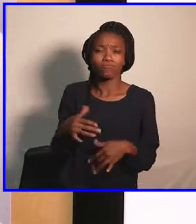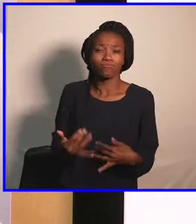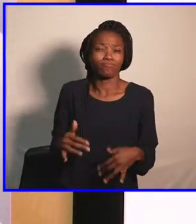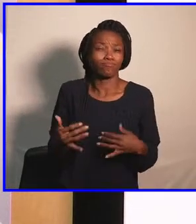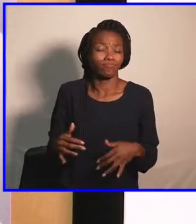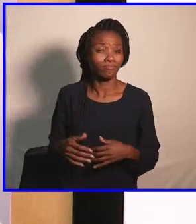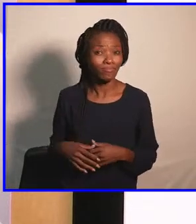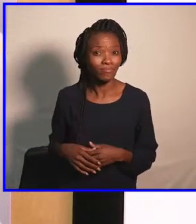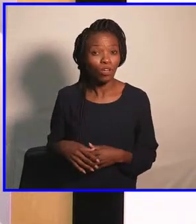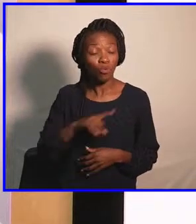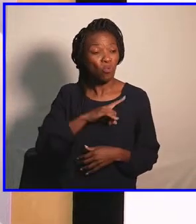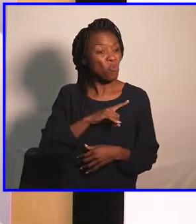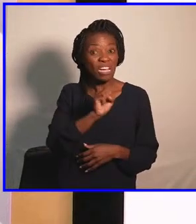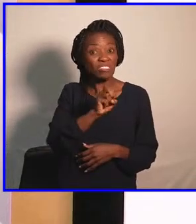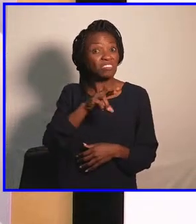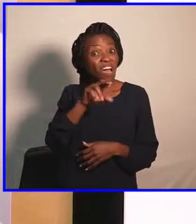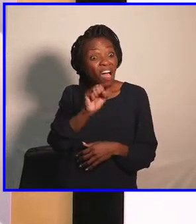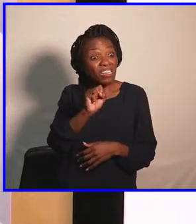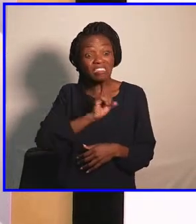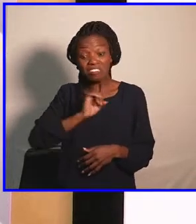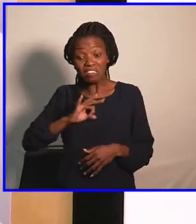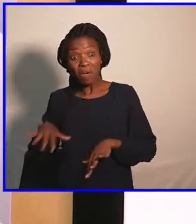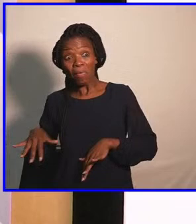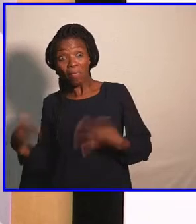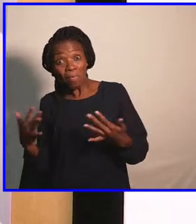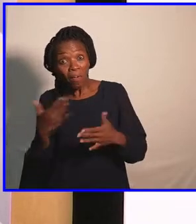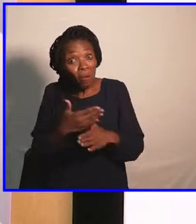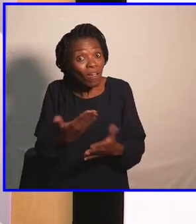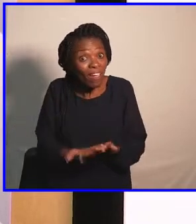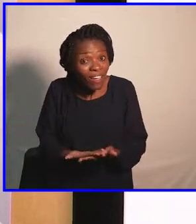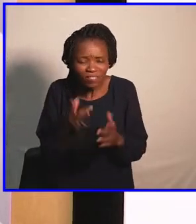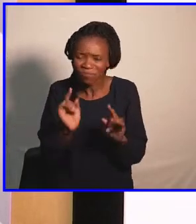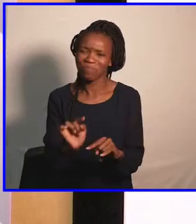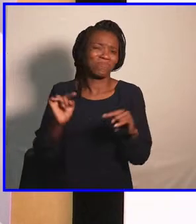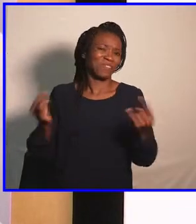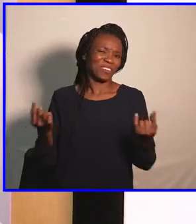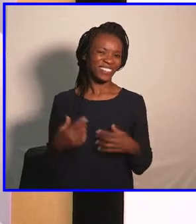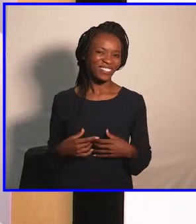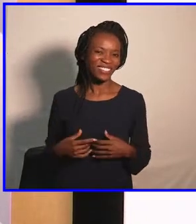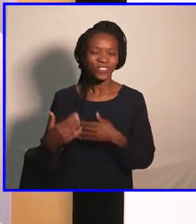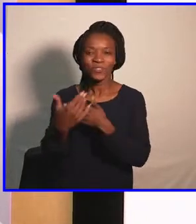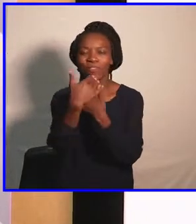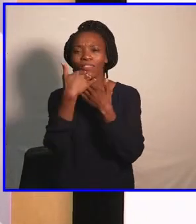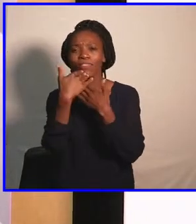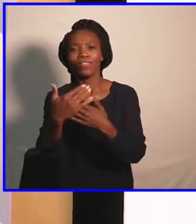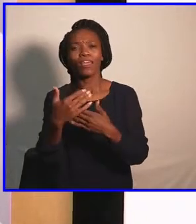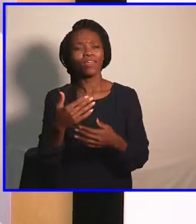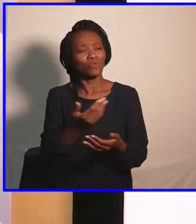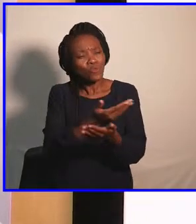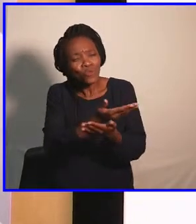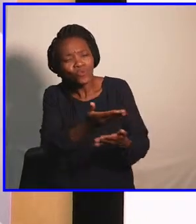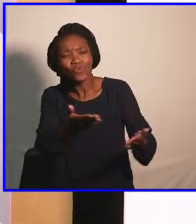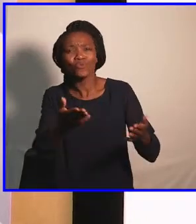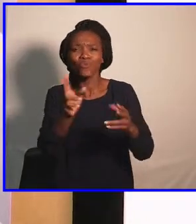whom this institution cannot work. Thanks for serving the